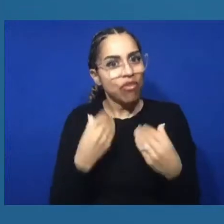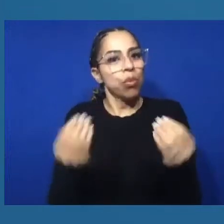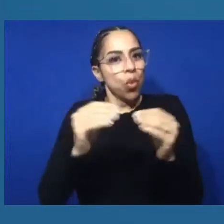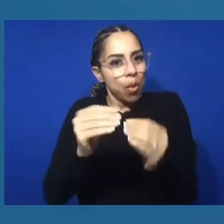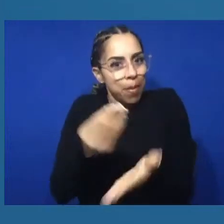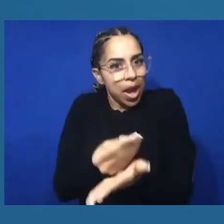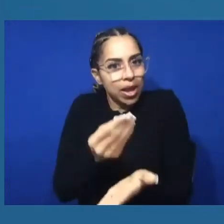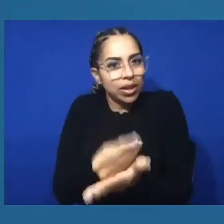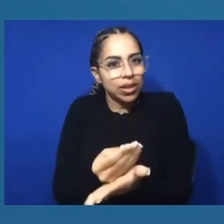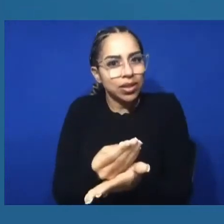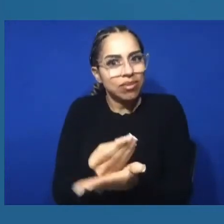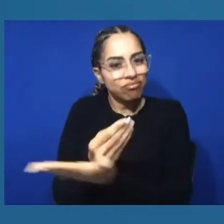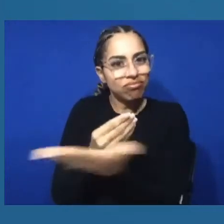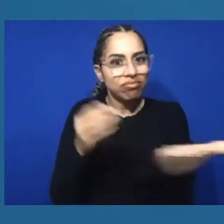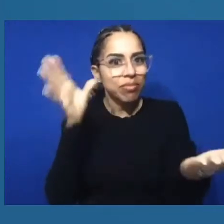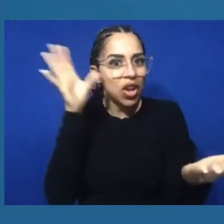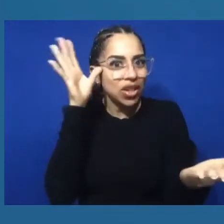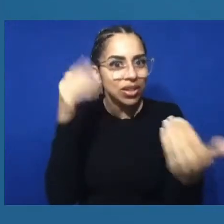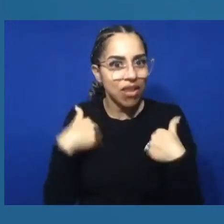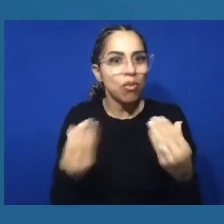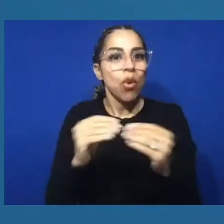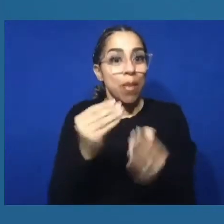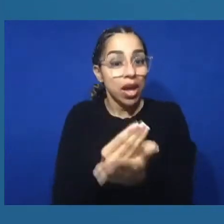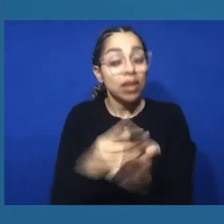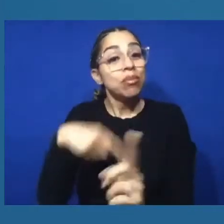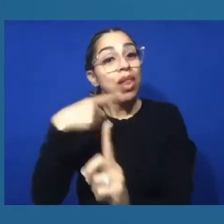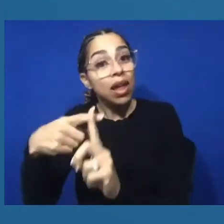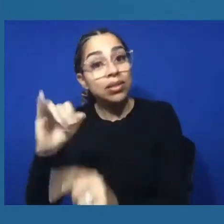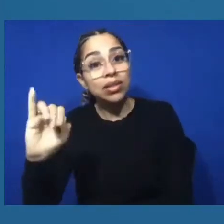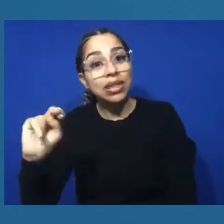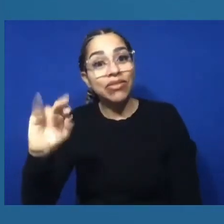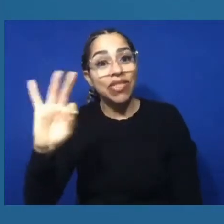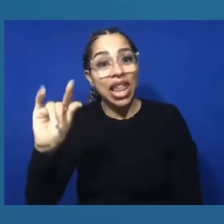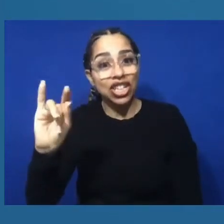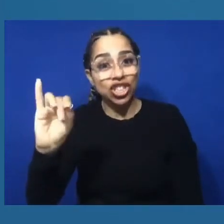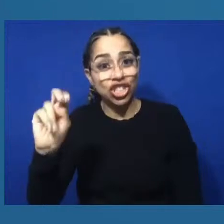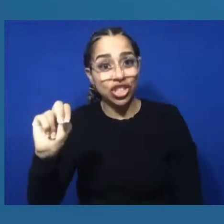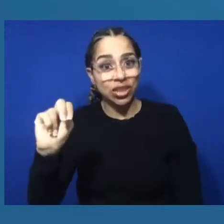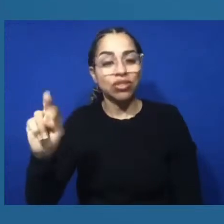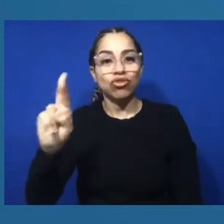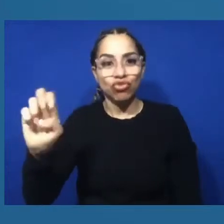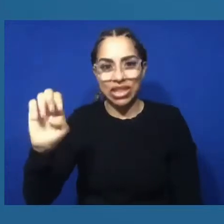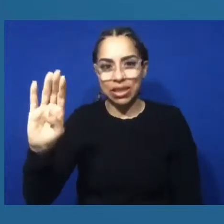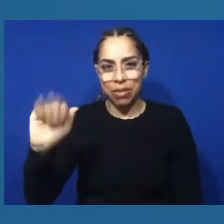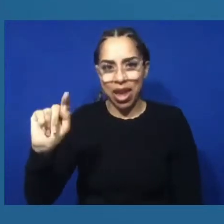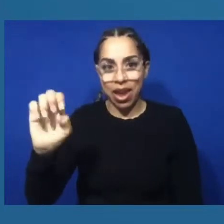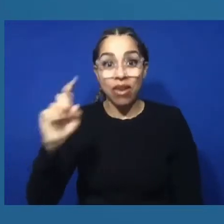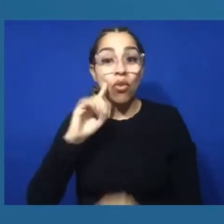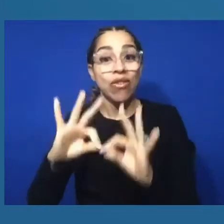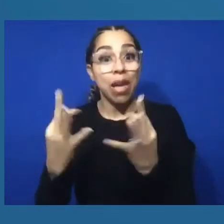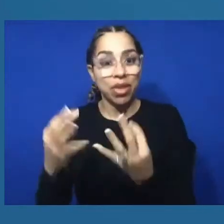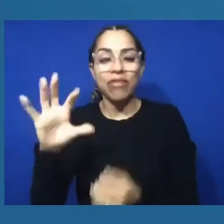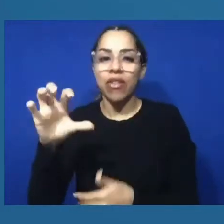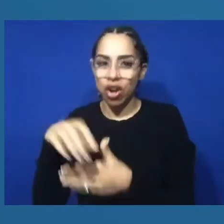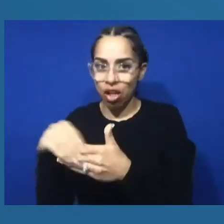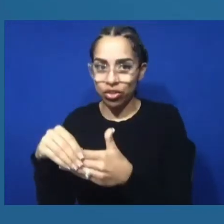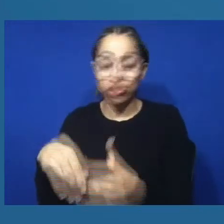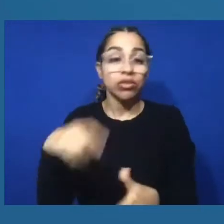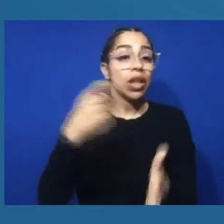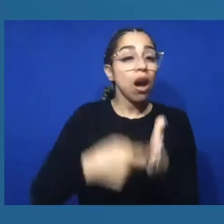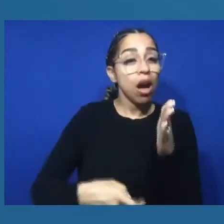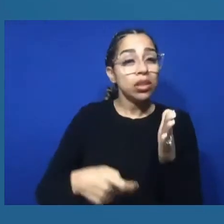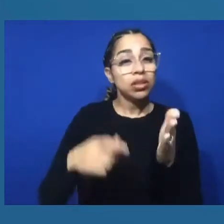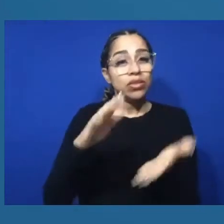addition to our inflation rebate. For families, it's another $500. For the cost of school lunches